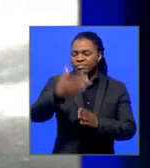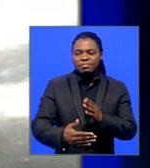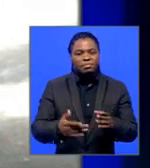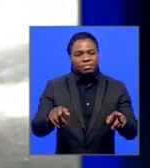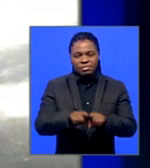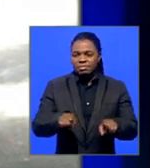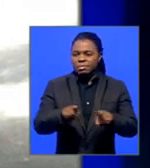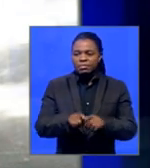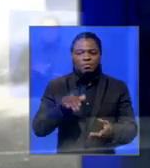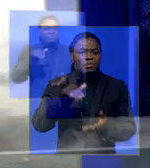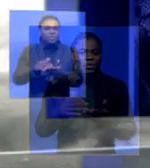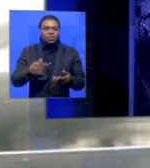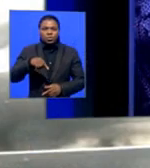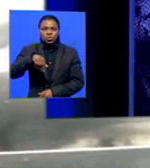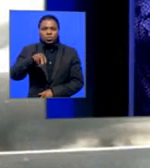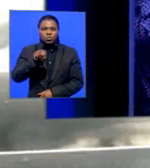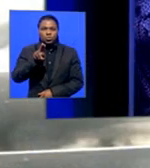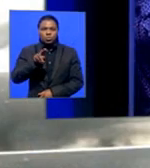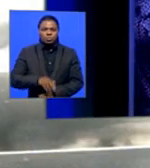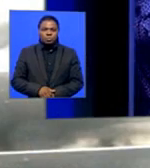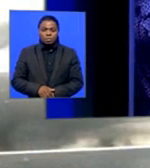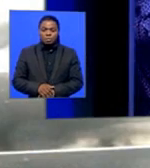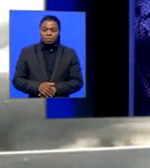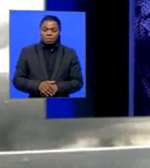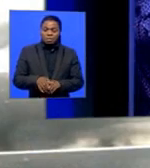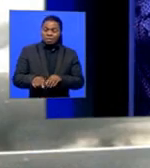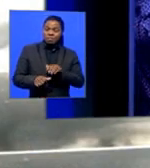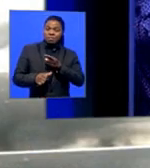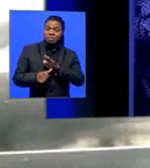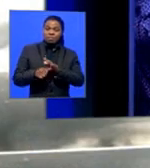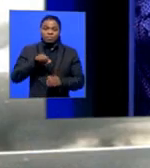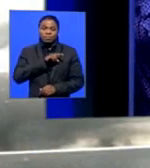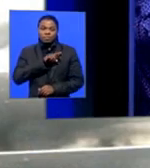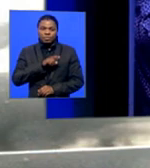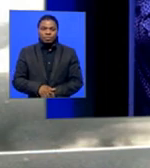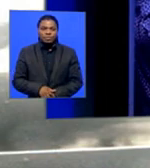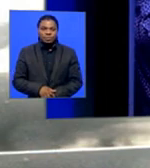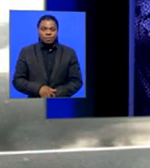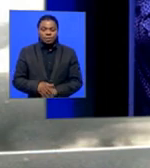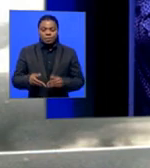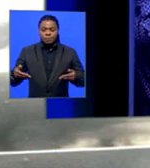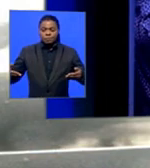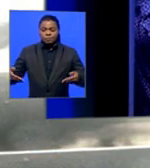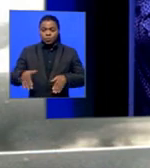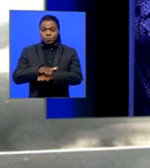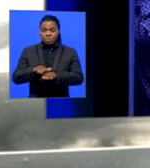in Kono, it will continue. So what is important about this, Leanne, is that through this funeral,